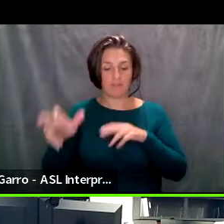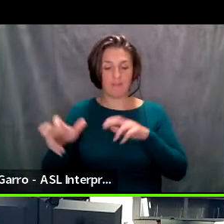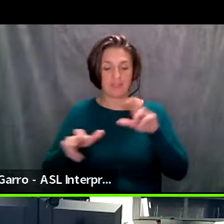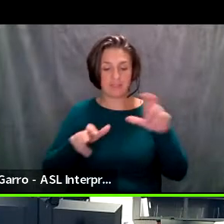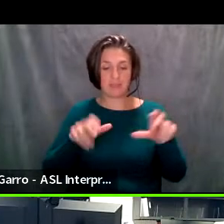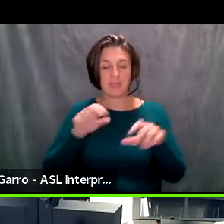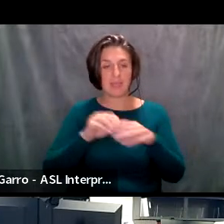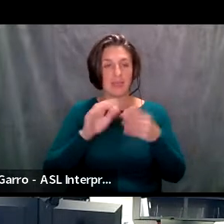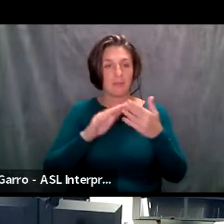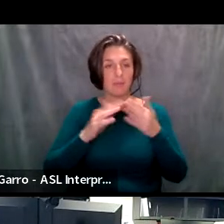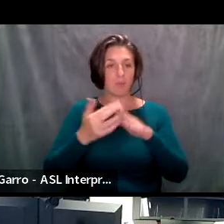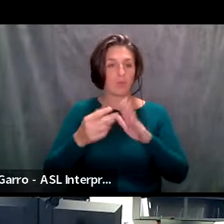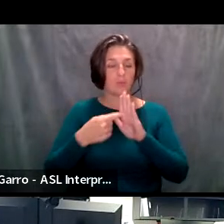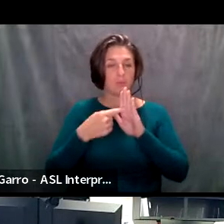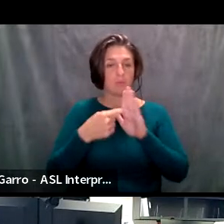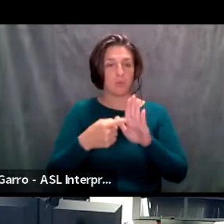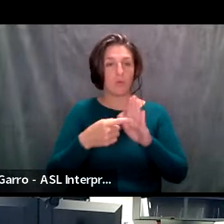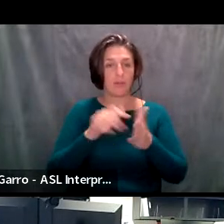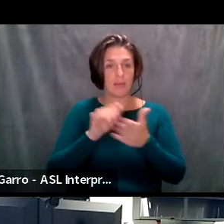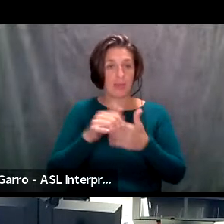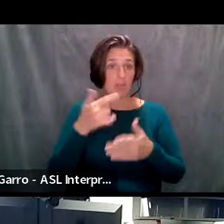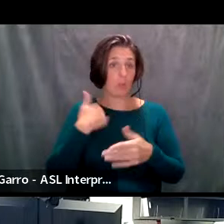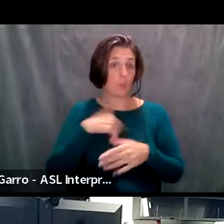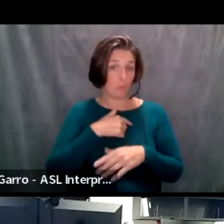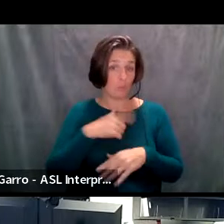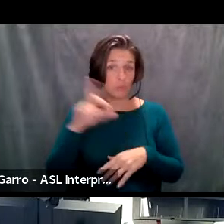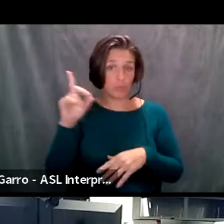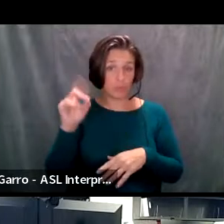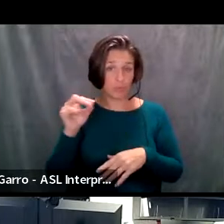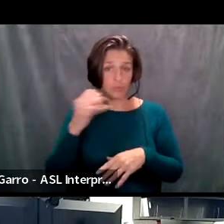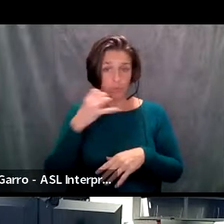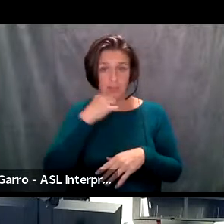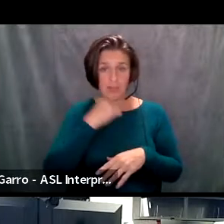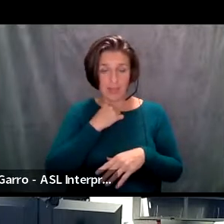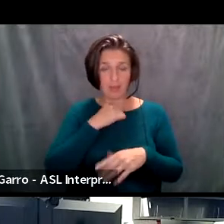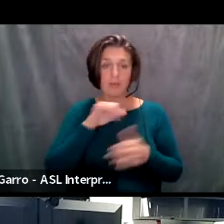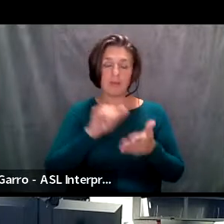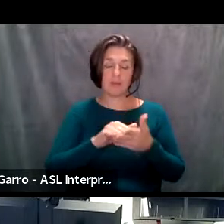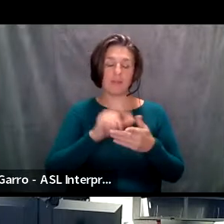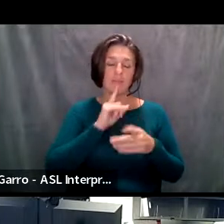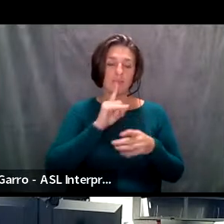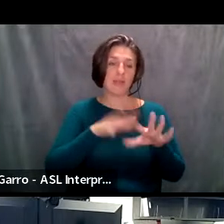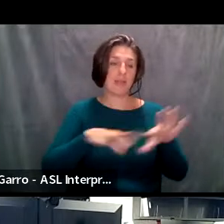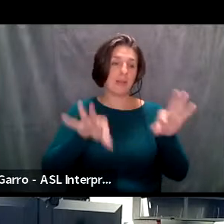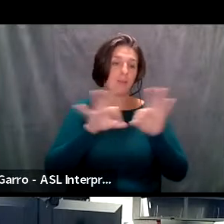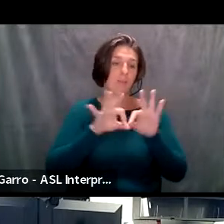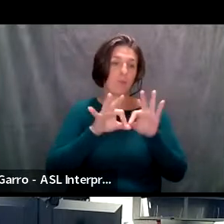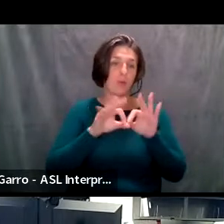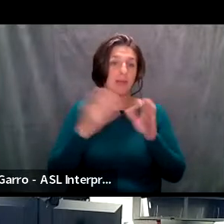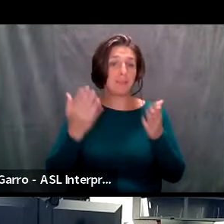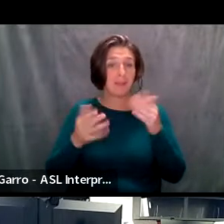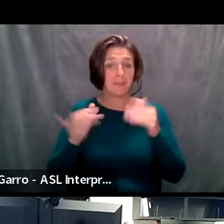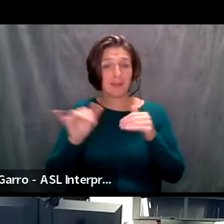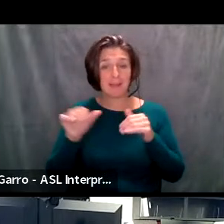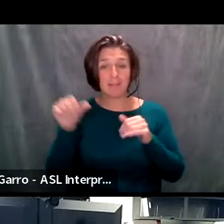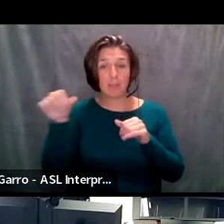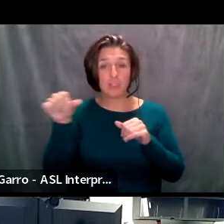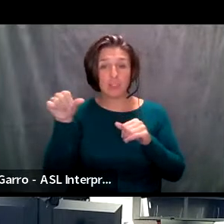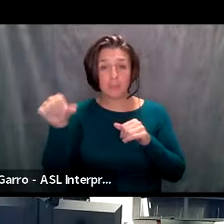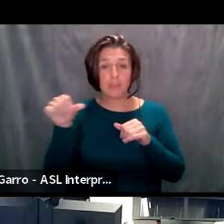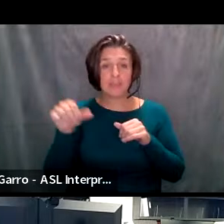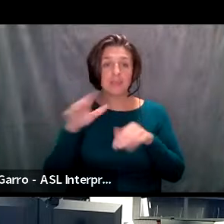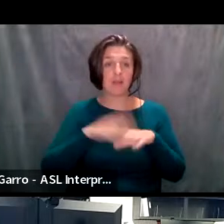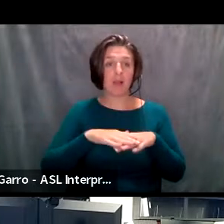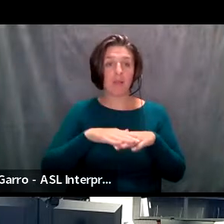and showing that we do care, that's really important. Even push buttons maybe at the bottom of